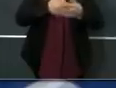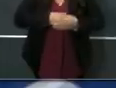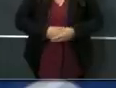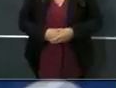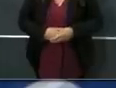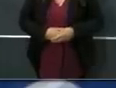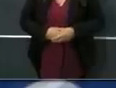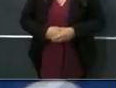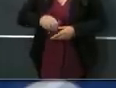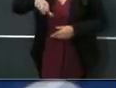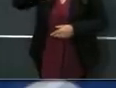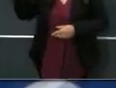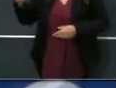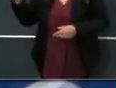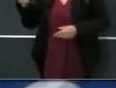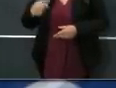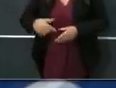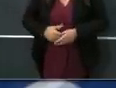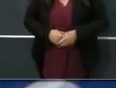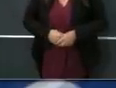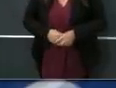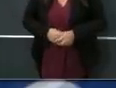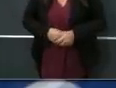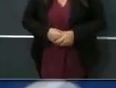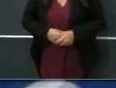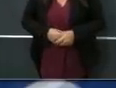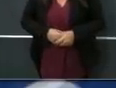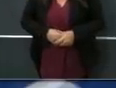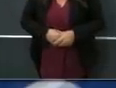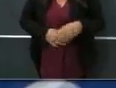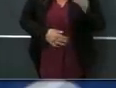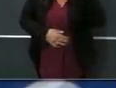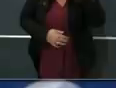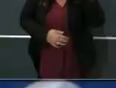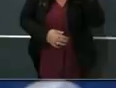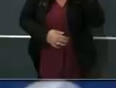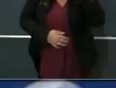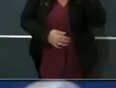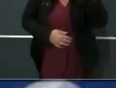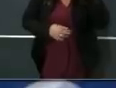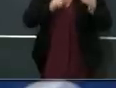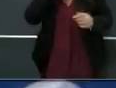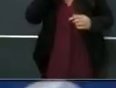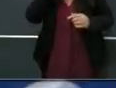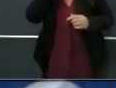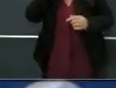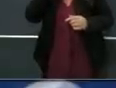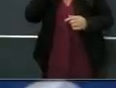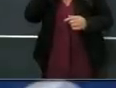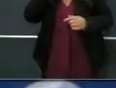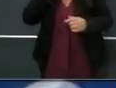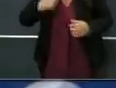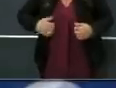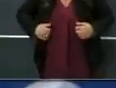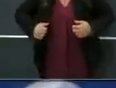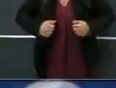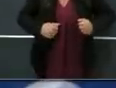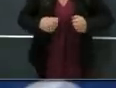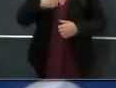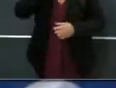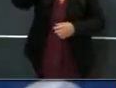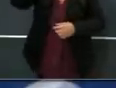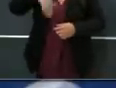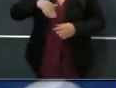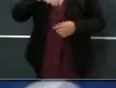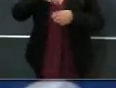Hey, Governor. Along those same lines, my understanding is that a bipartisan group of elected officials in